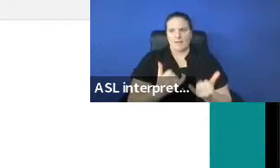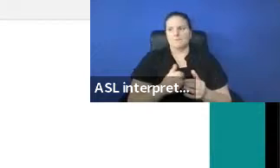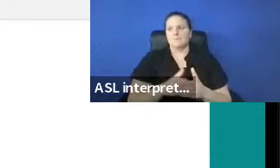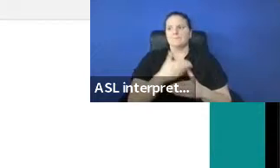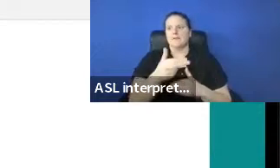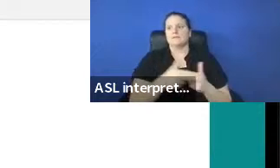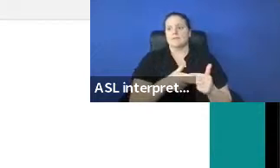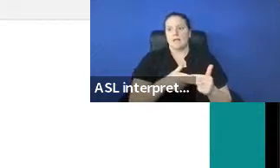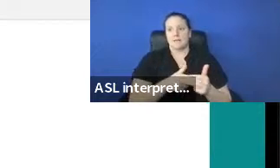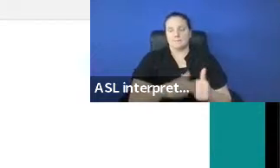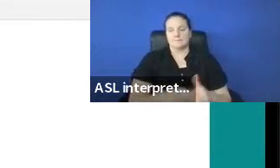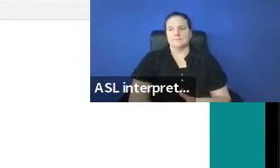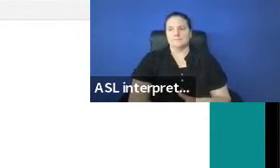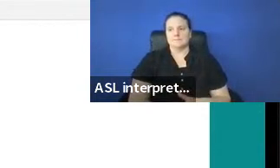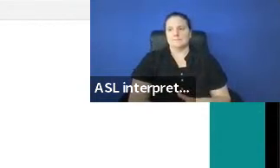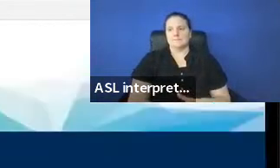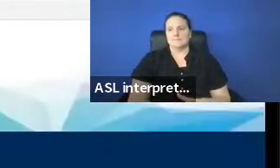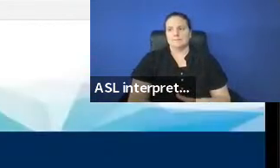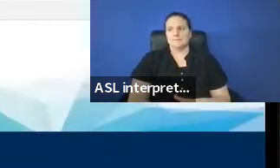slide.